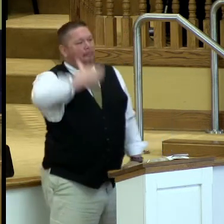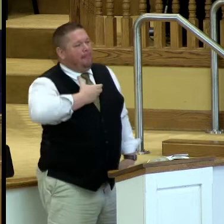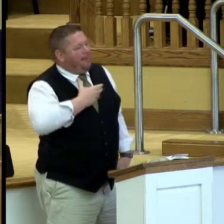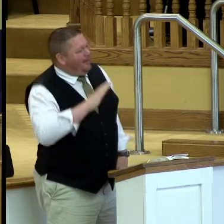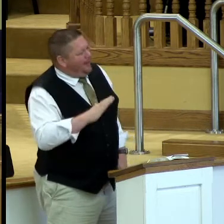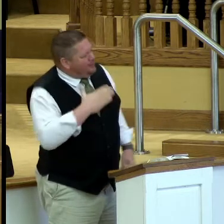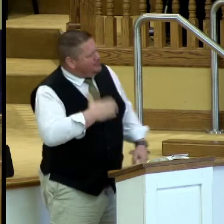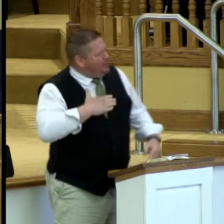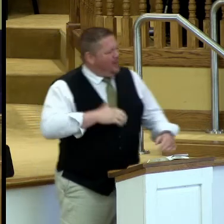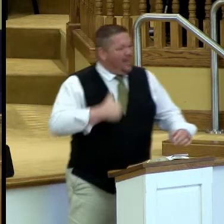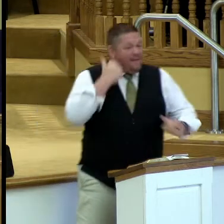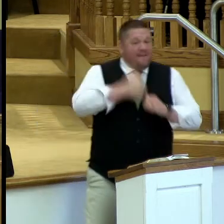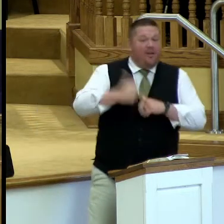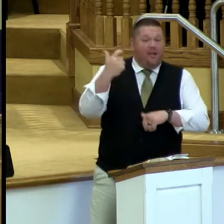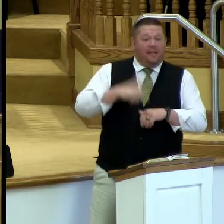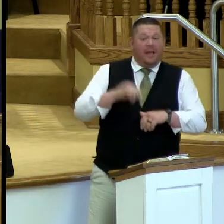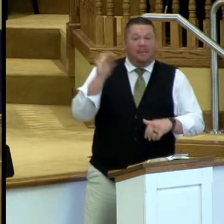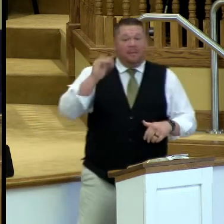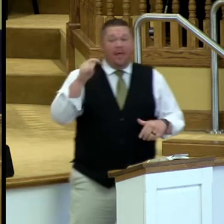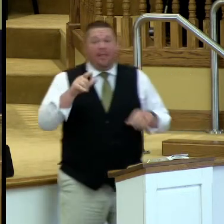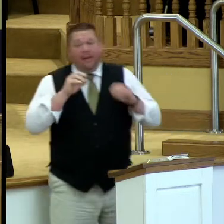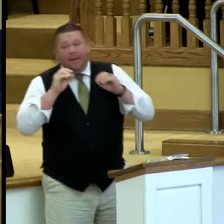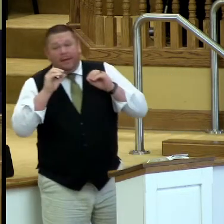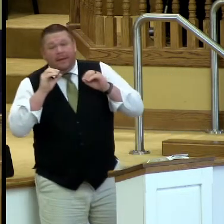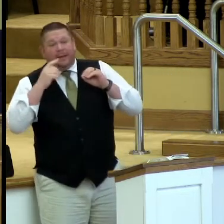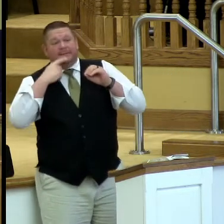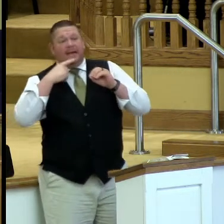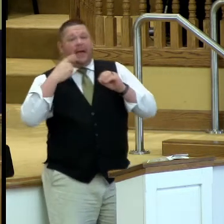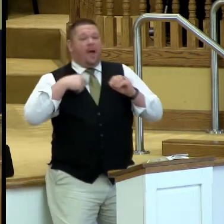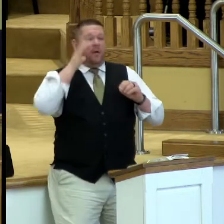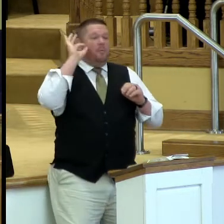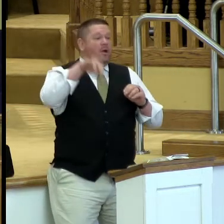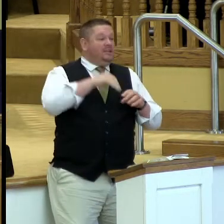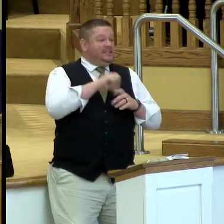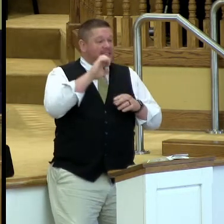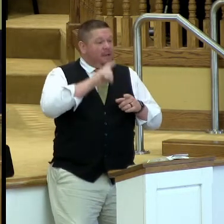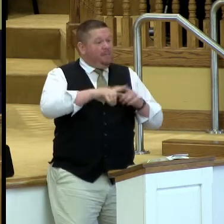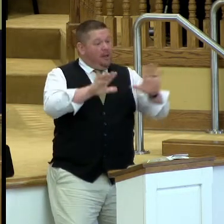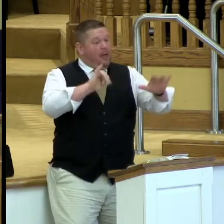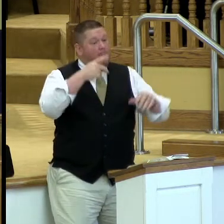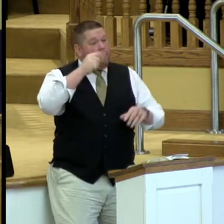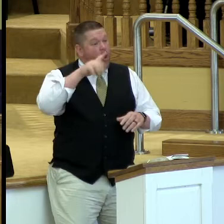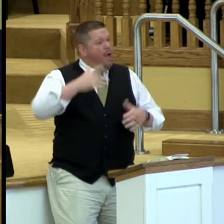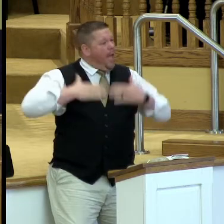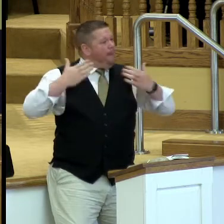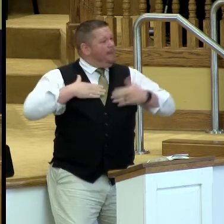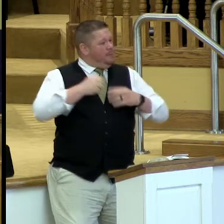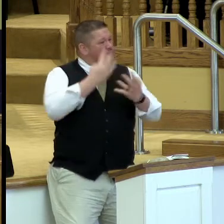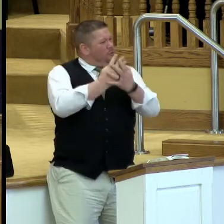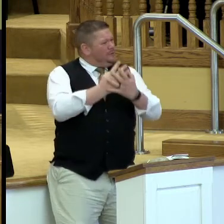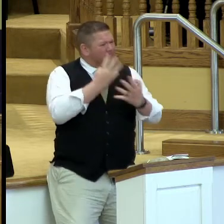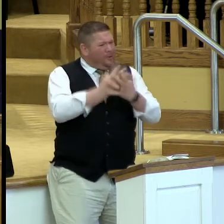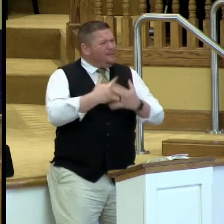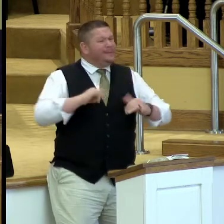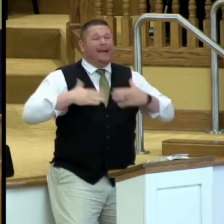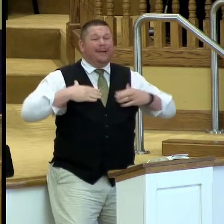it. Every other time it seems like they're pretty like, for goodness sake, I'm going to preach it in a second, but like Paul was happy in prison.